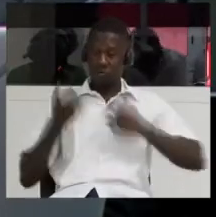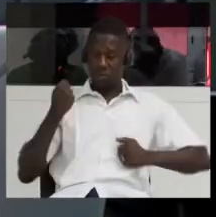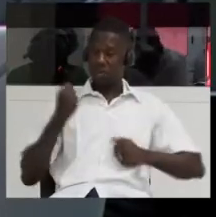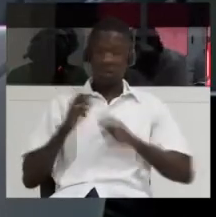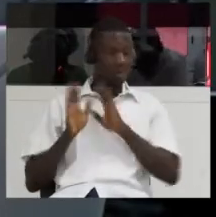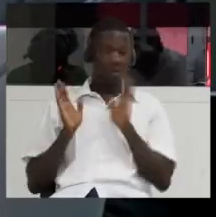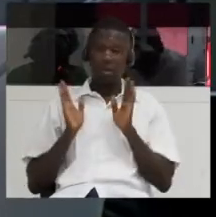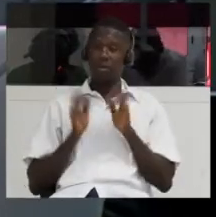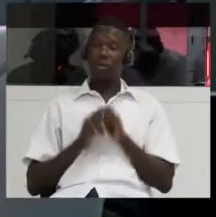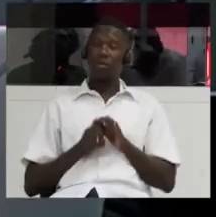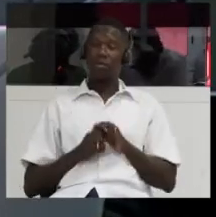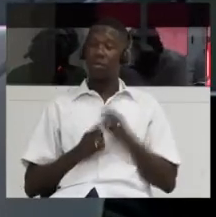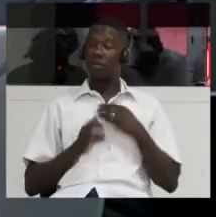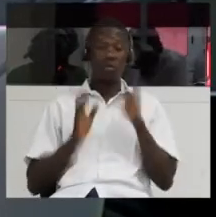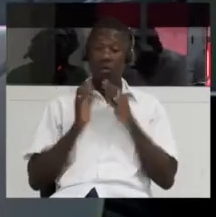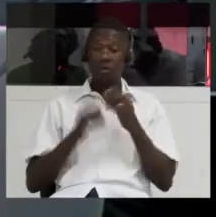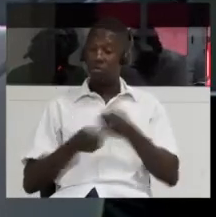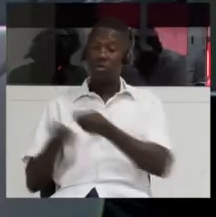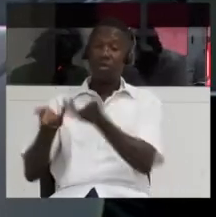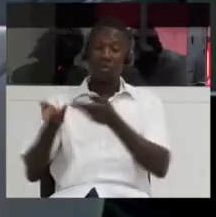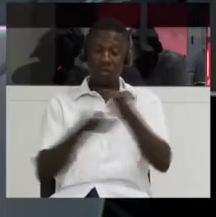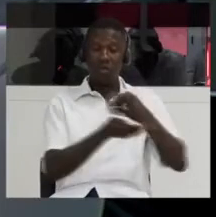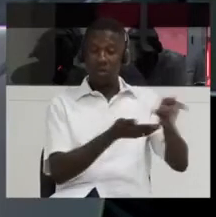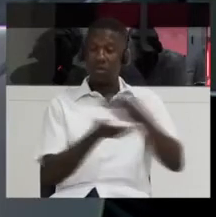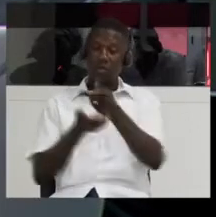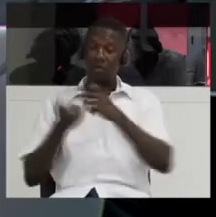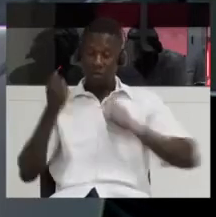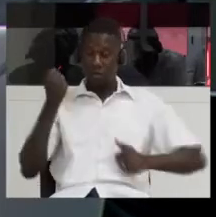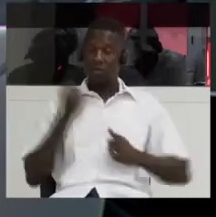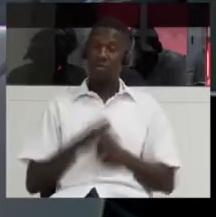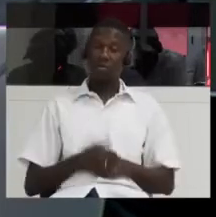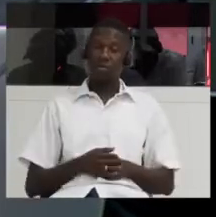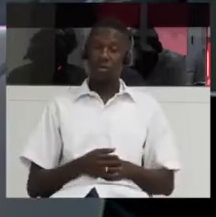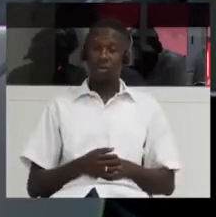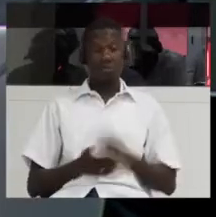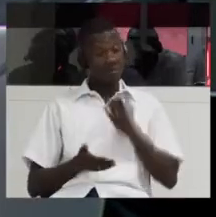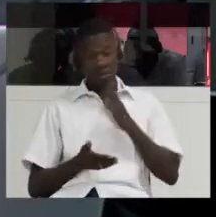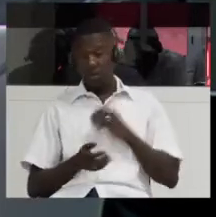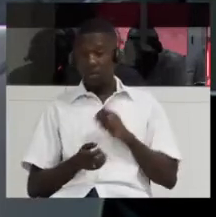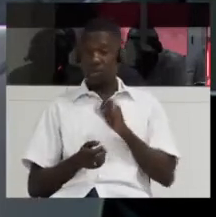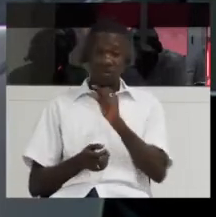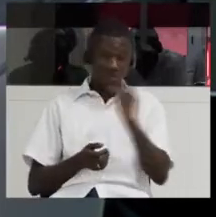no issuance of weapons. Some might be issued, but not to my knowledge anyway.